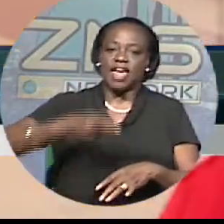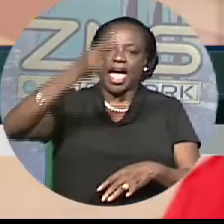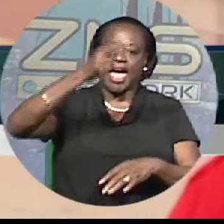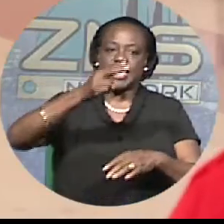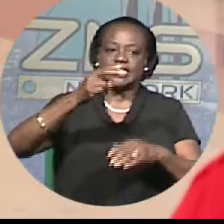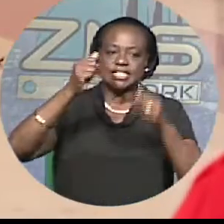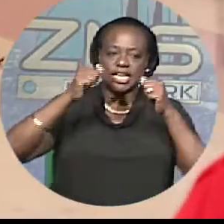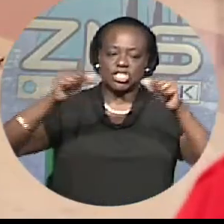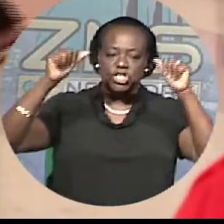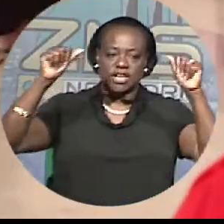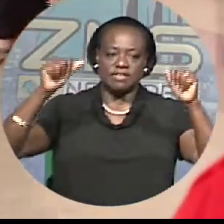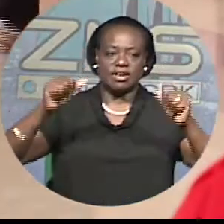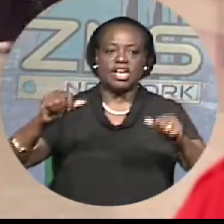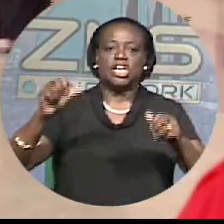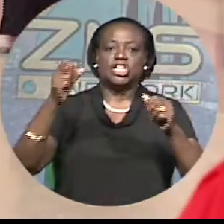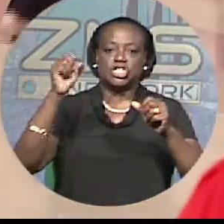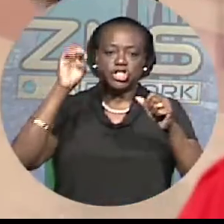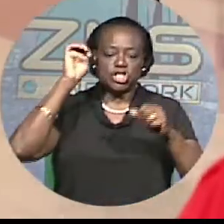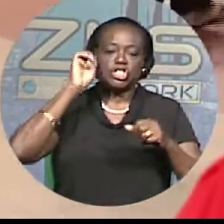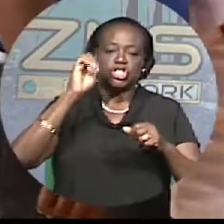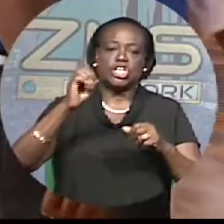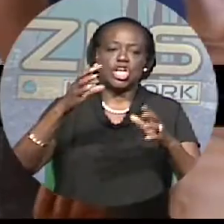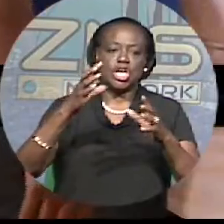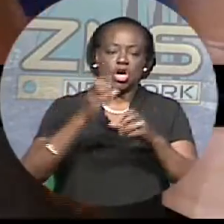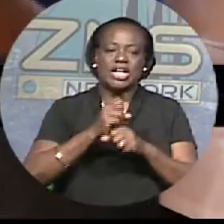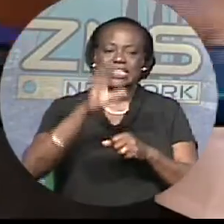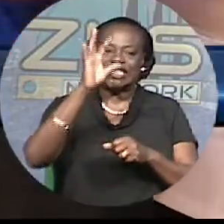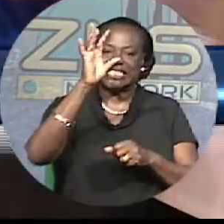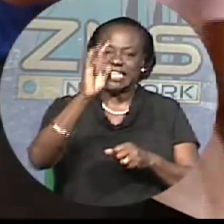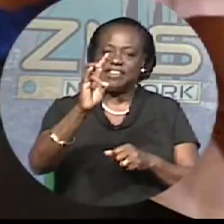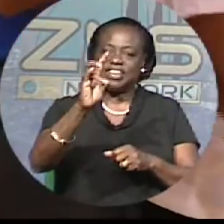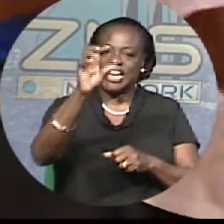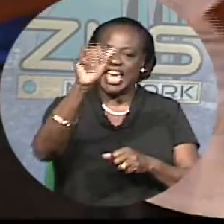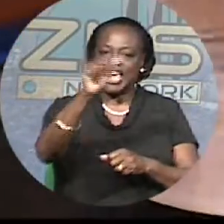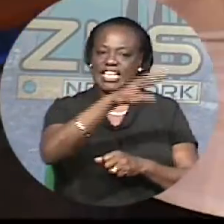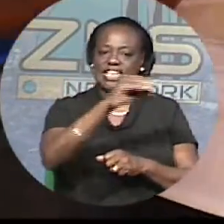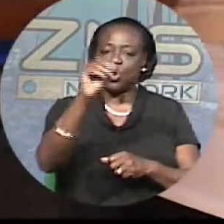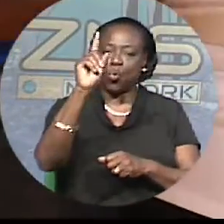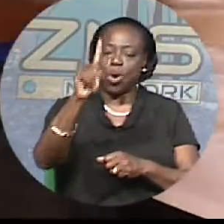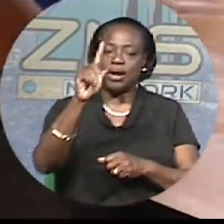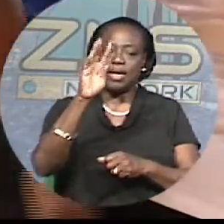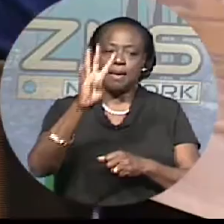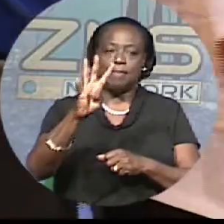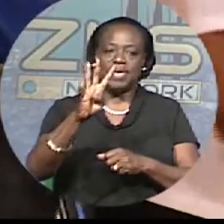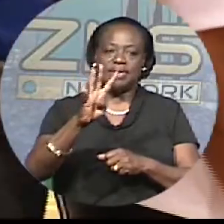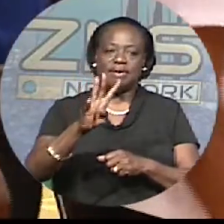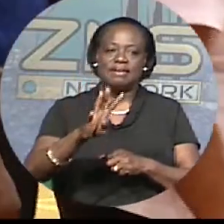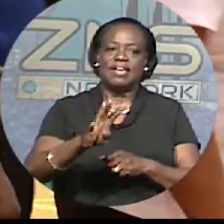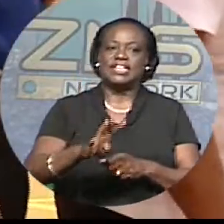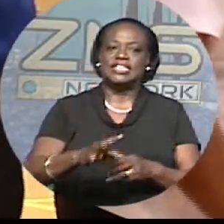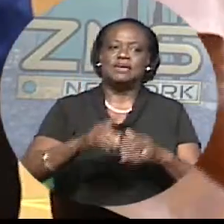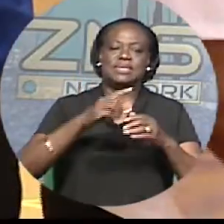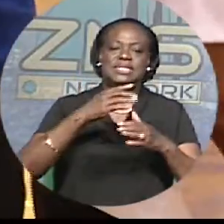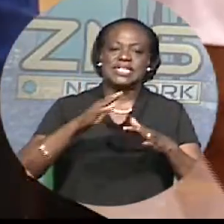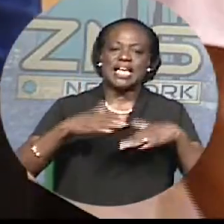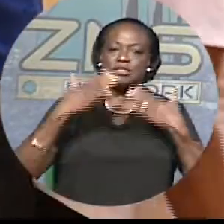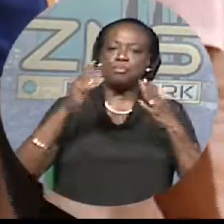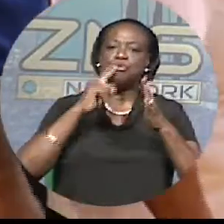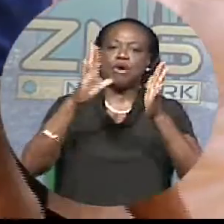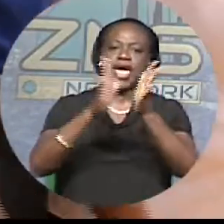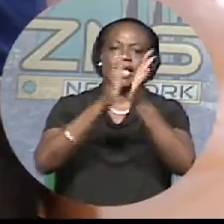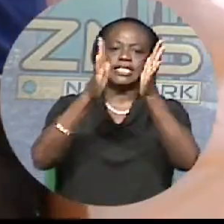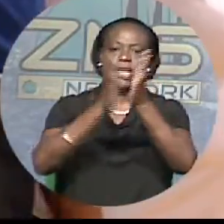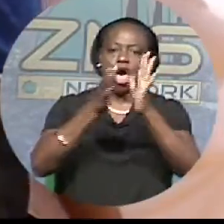schools. I received 7 A's and 1 B. Butishka sung the praise of her teachers at C.R. Walker Senior High School, commending